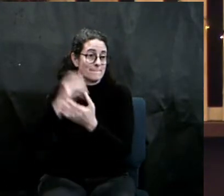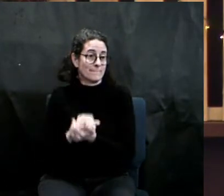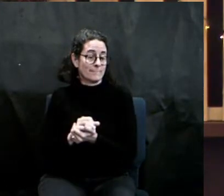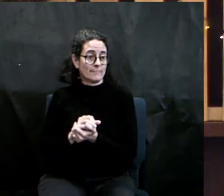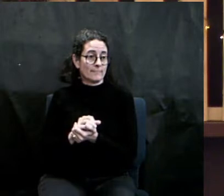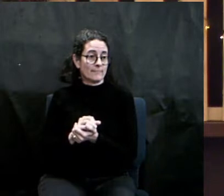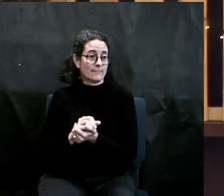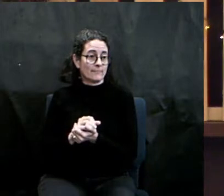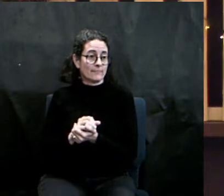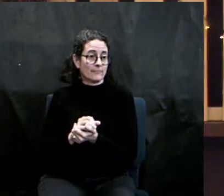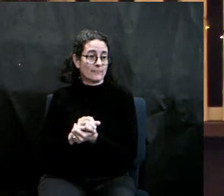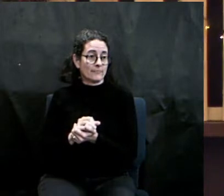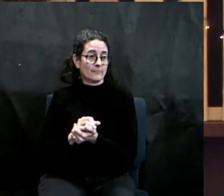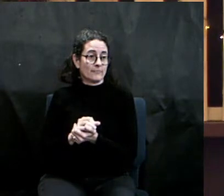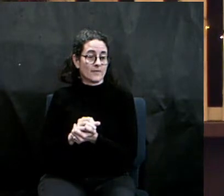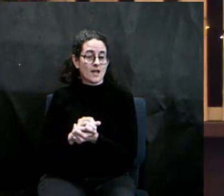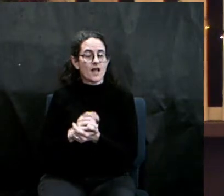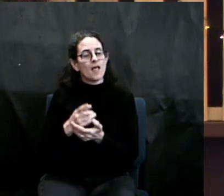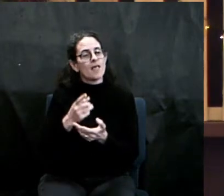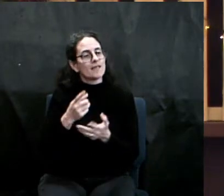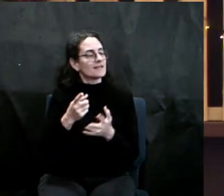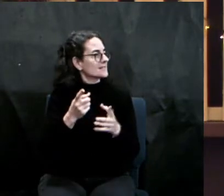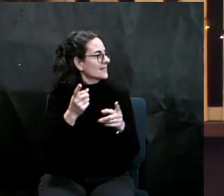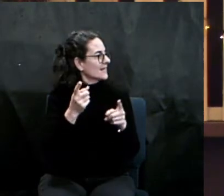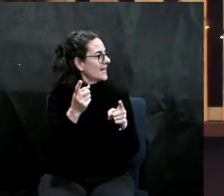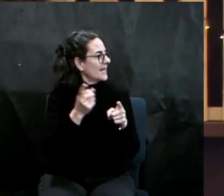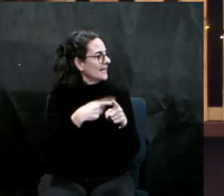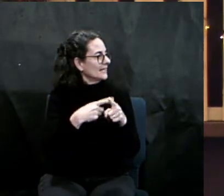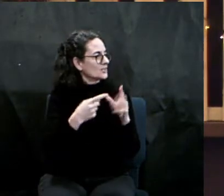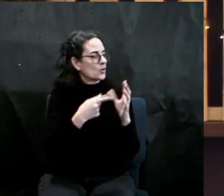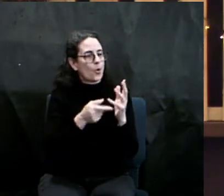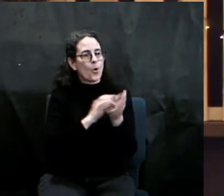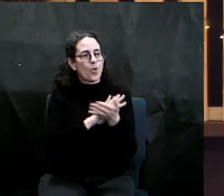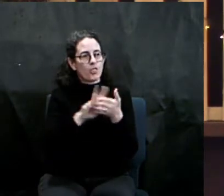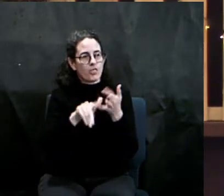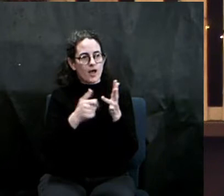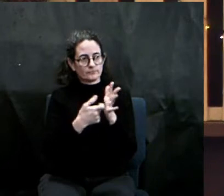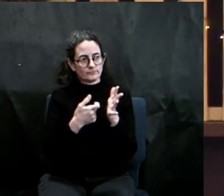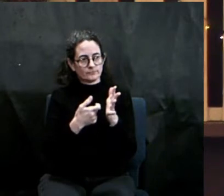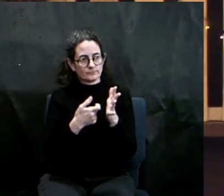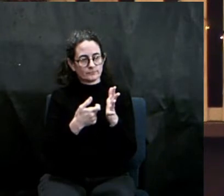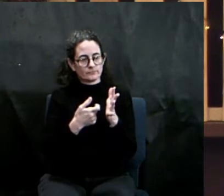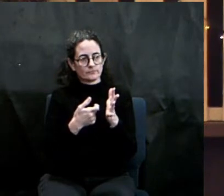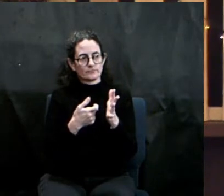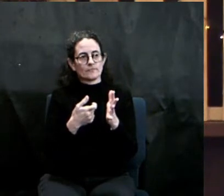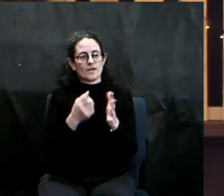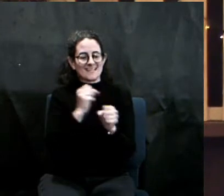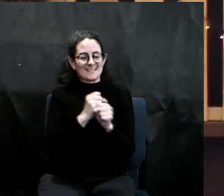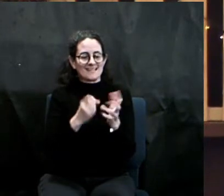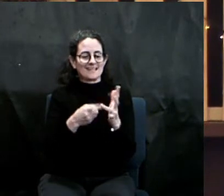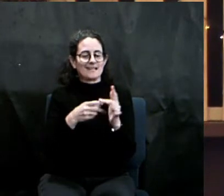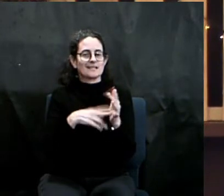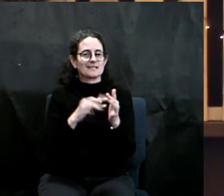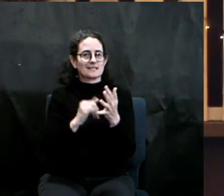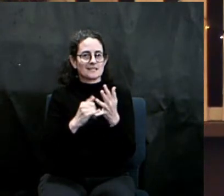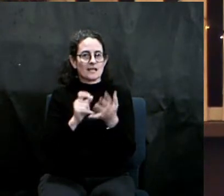The English author Oz Guinness recently wrote this. Our age is quite simply